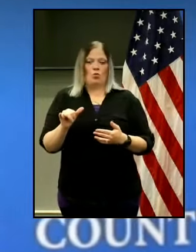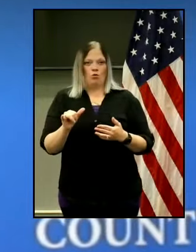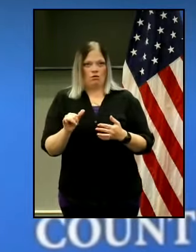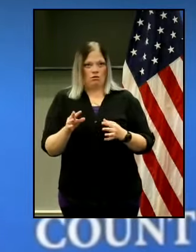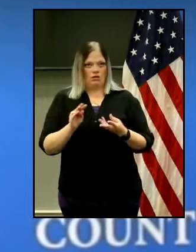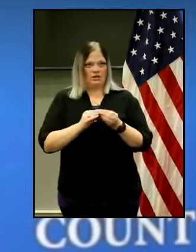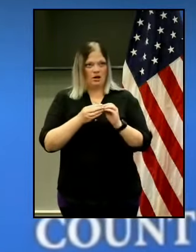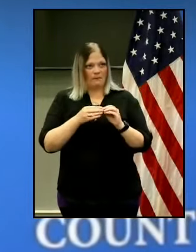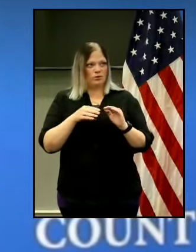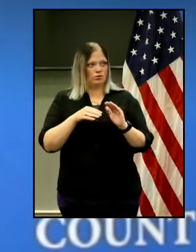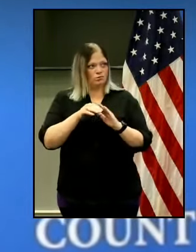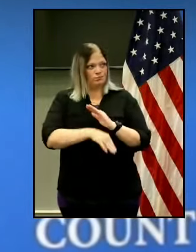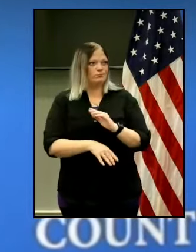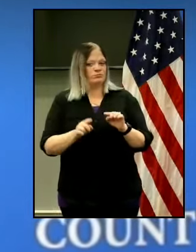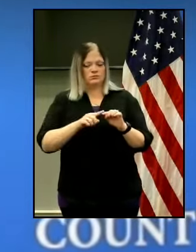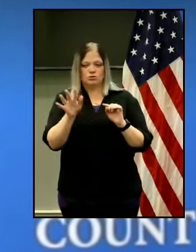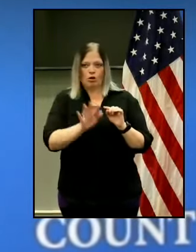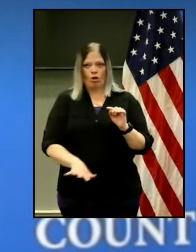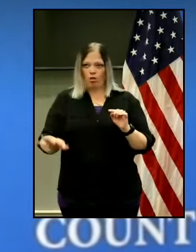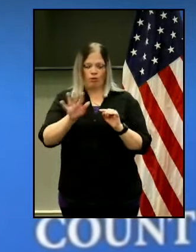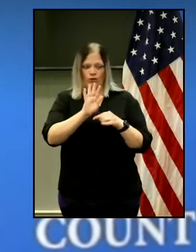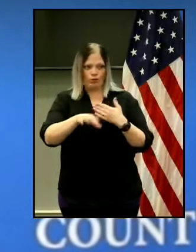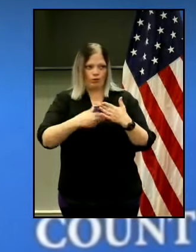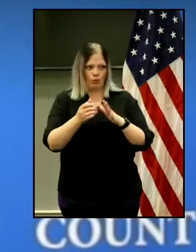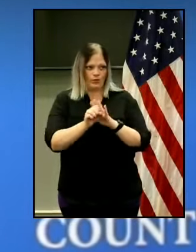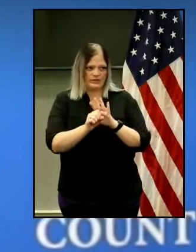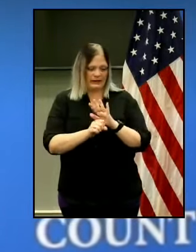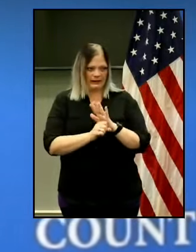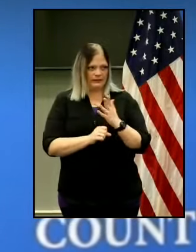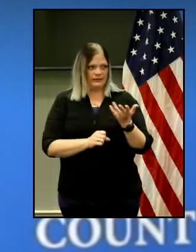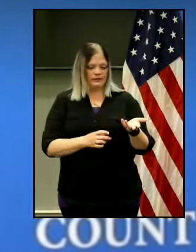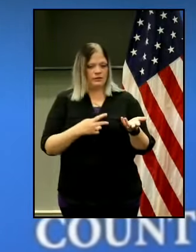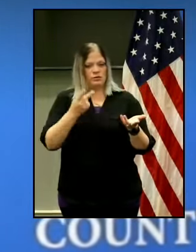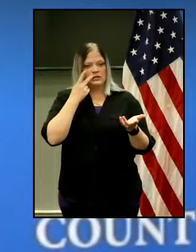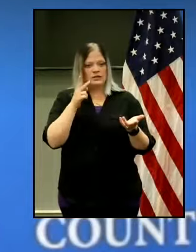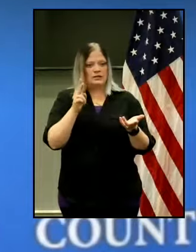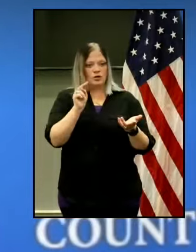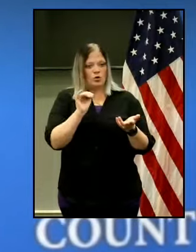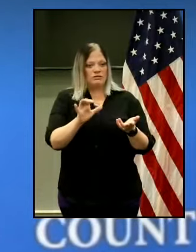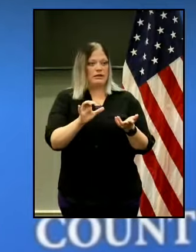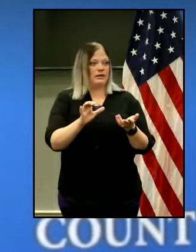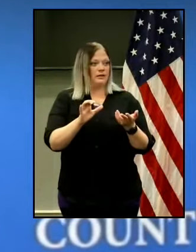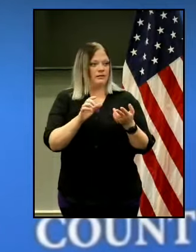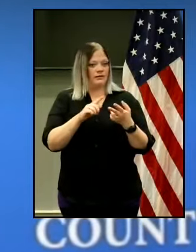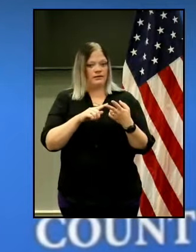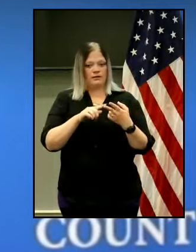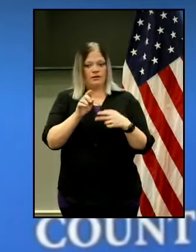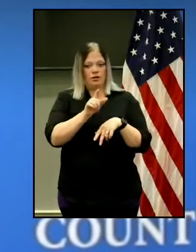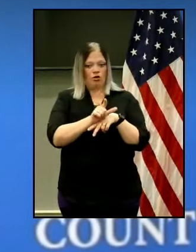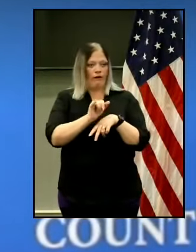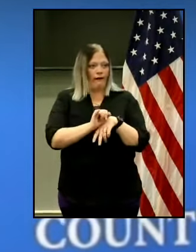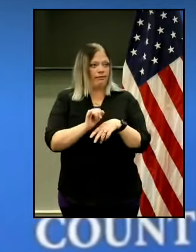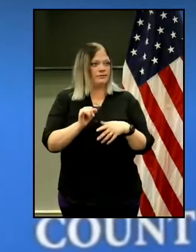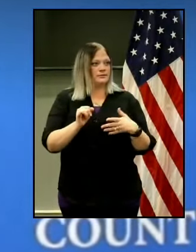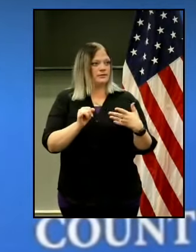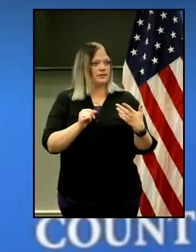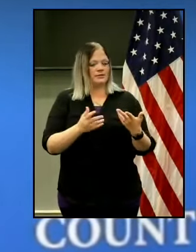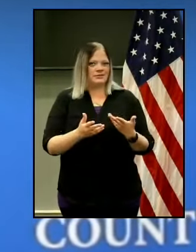numbers are going down. It's all over the entire state. You're seeing it in New York City. You're seeing it in Long Island.